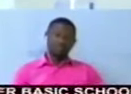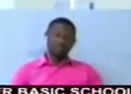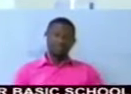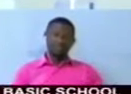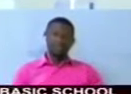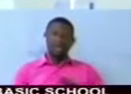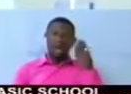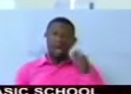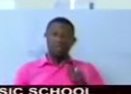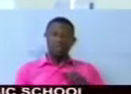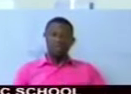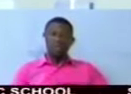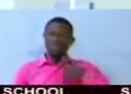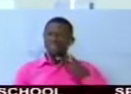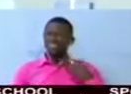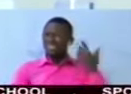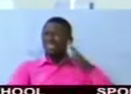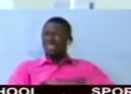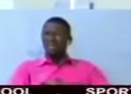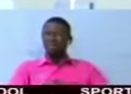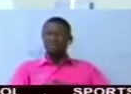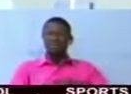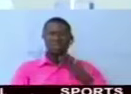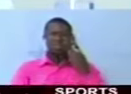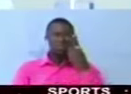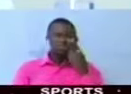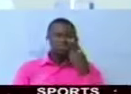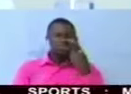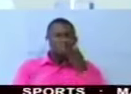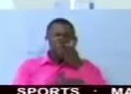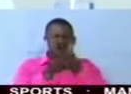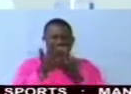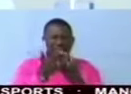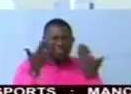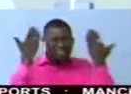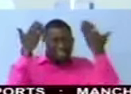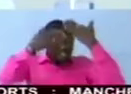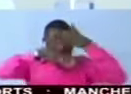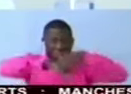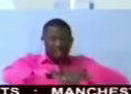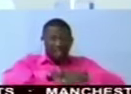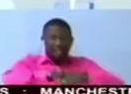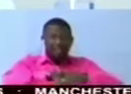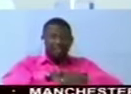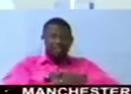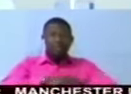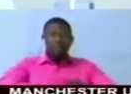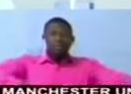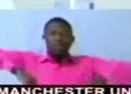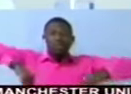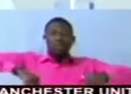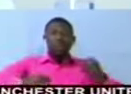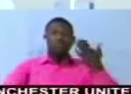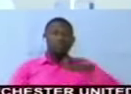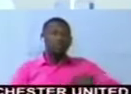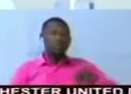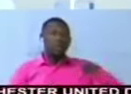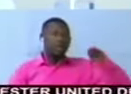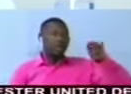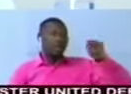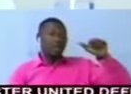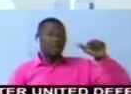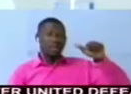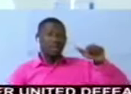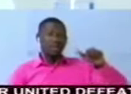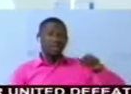this time? 2:30 a.m. Officers from the NIA burst into your house armed with rifles. How did